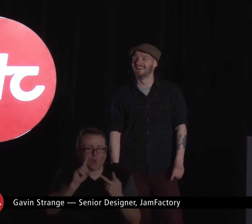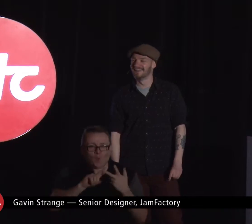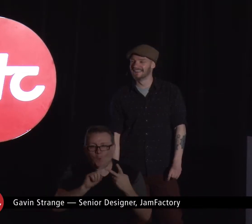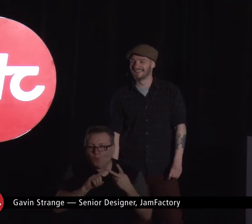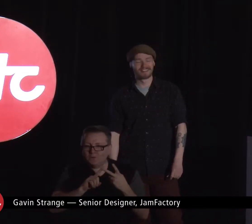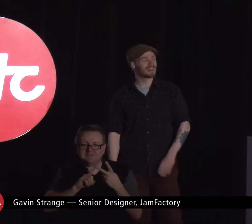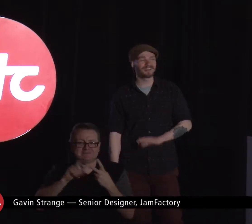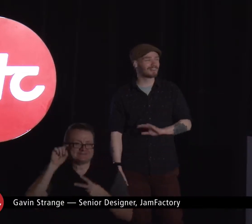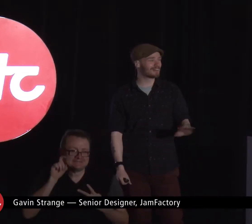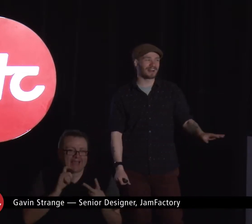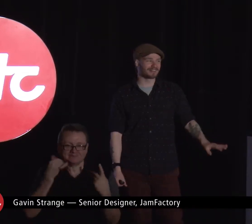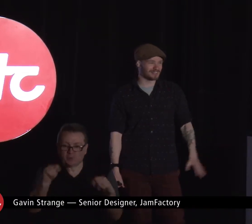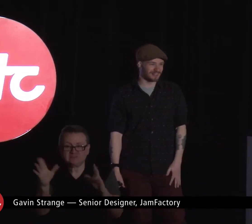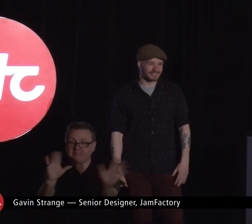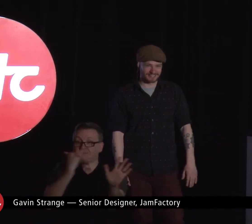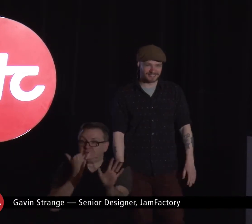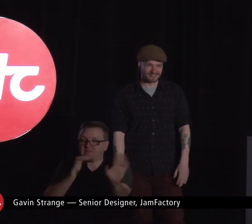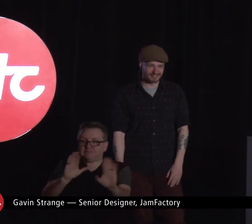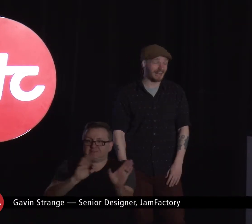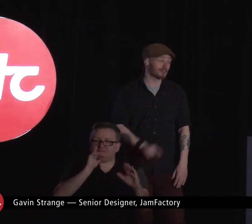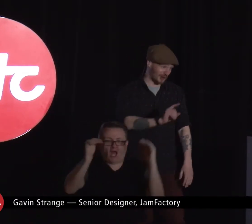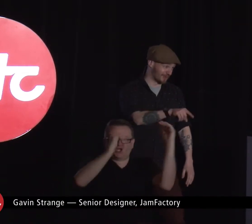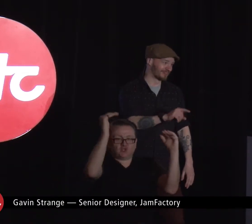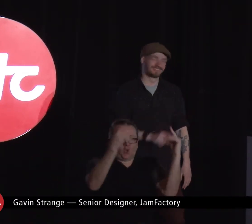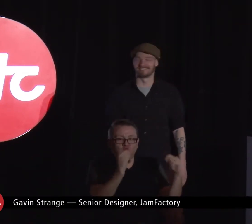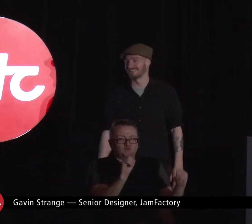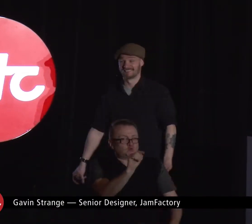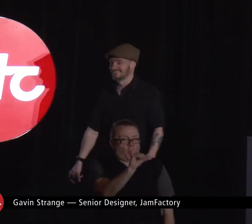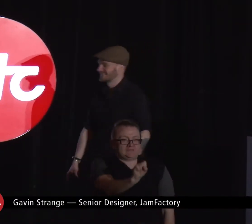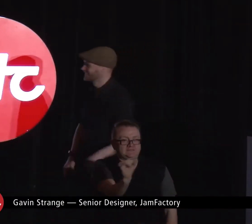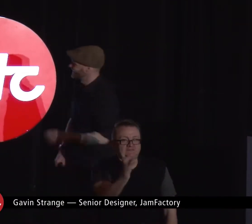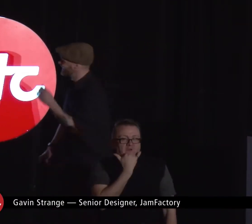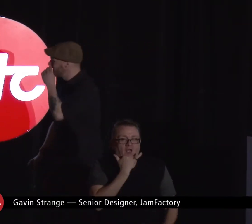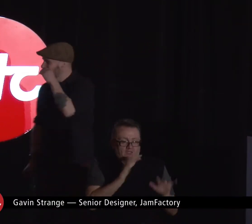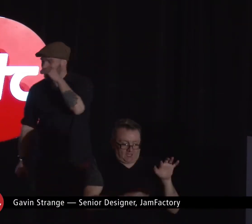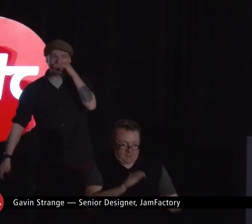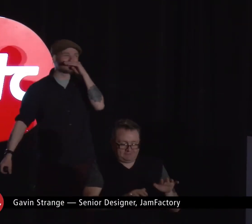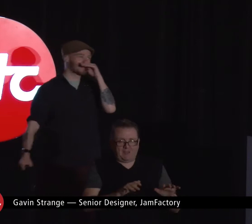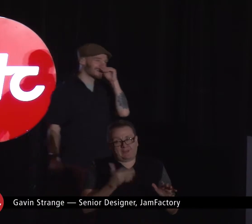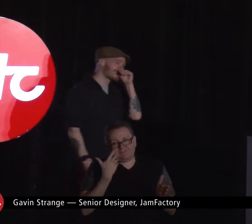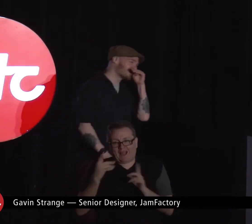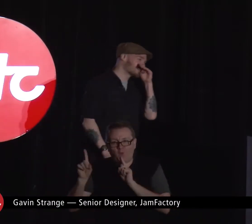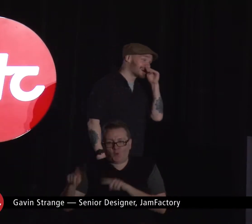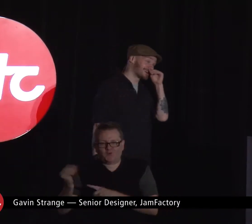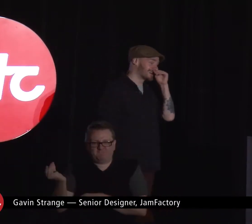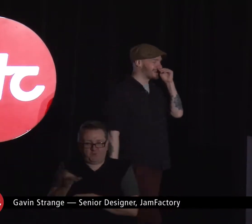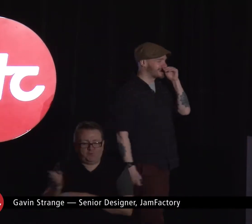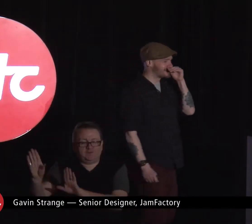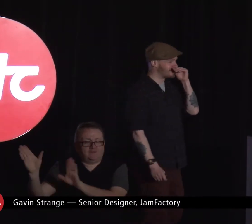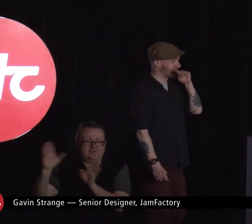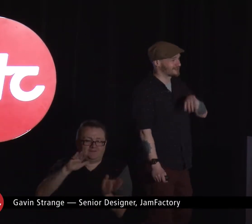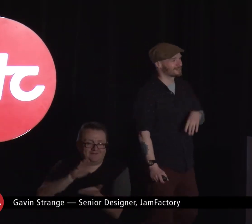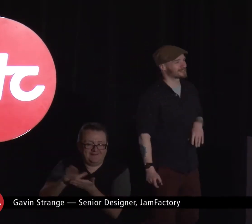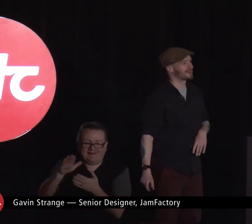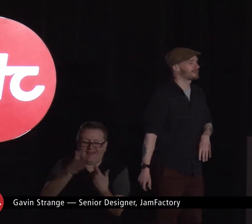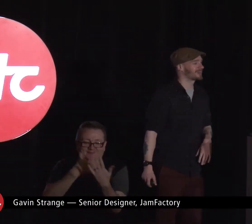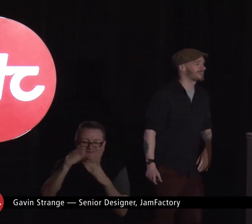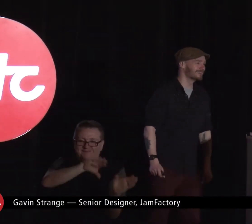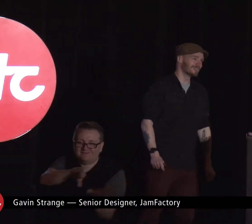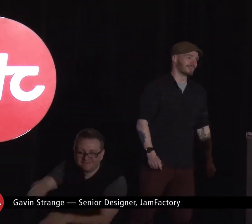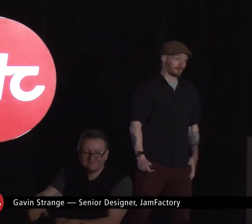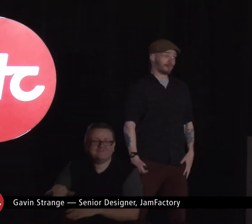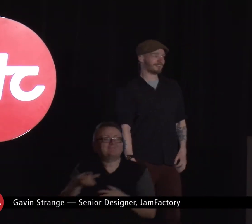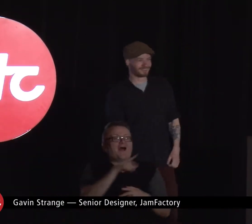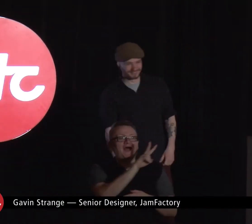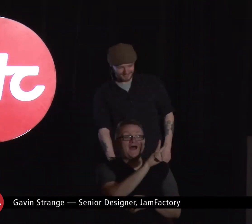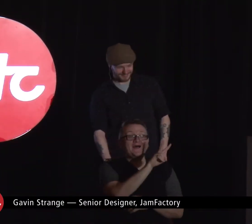oh, they're not called adult toys. I'll have a couple. So it was like, I learned about vinyl toys quite